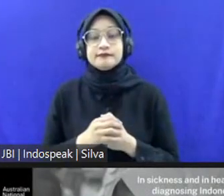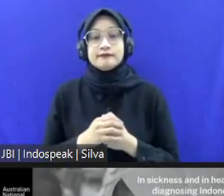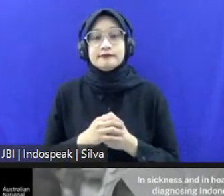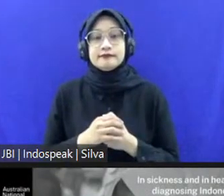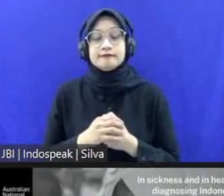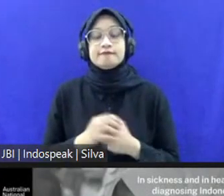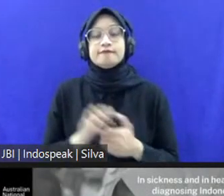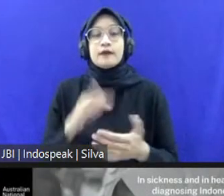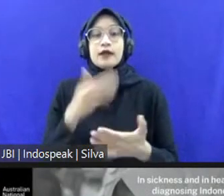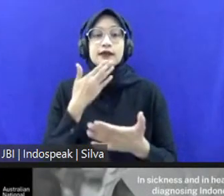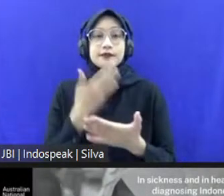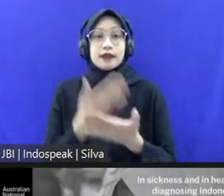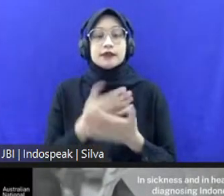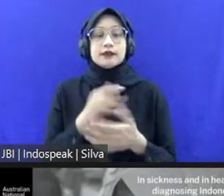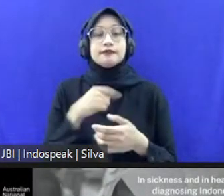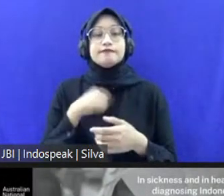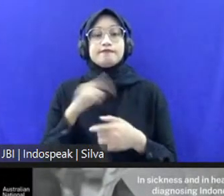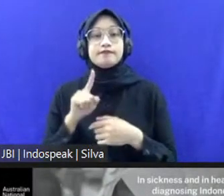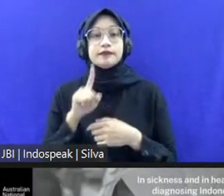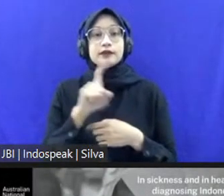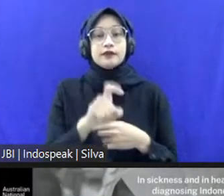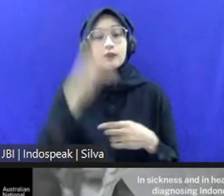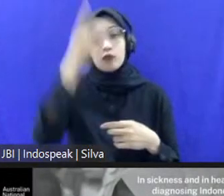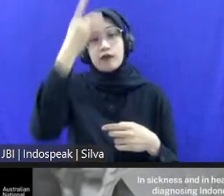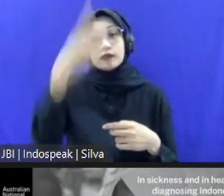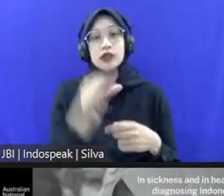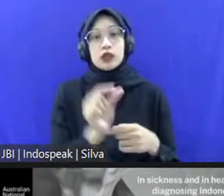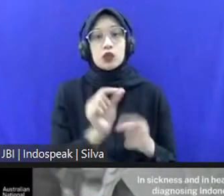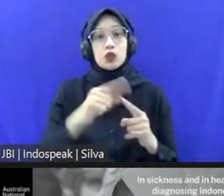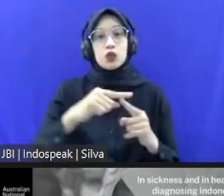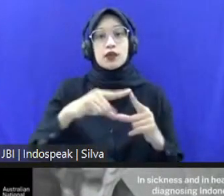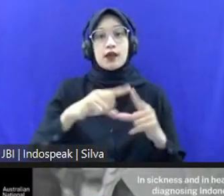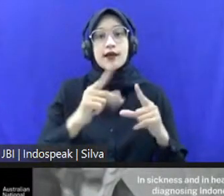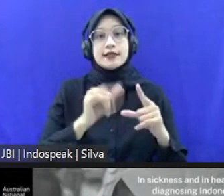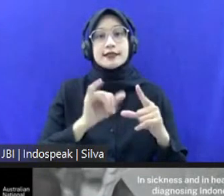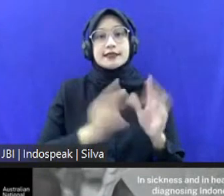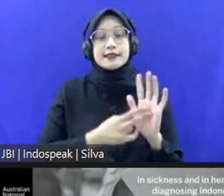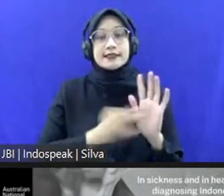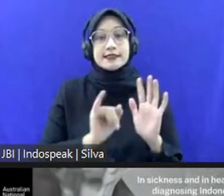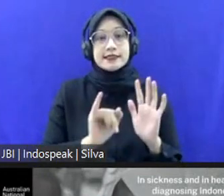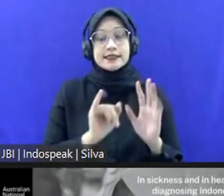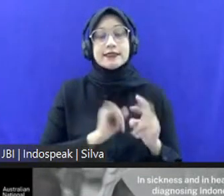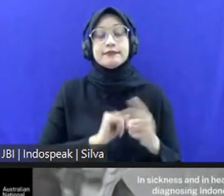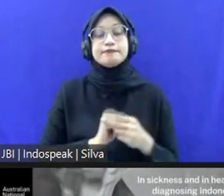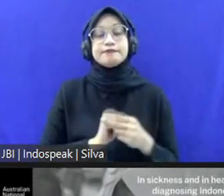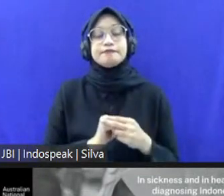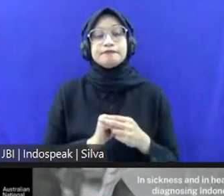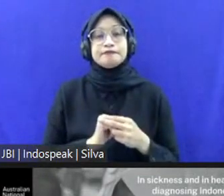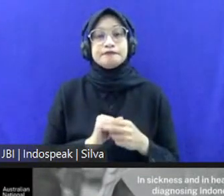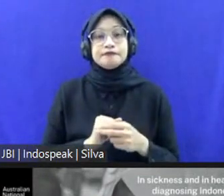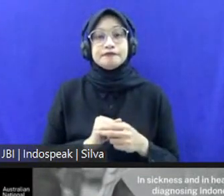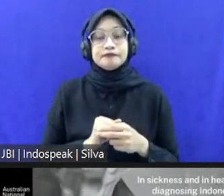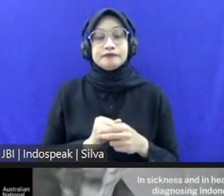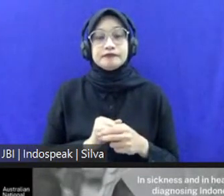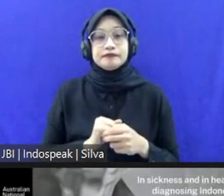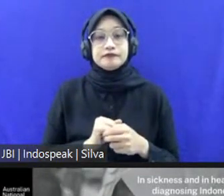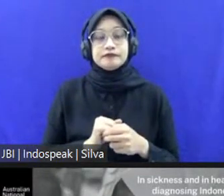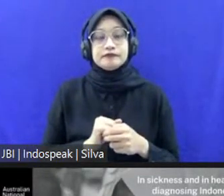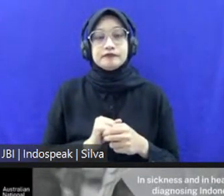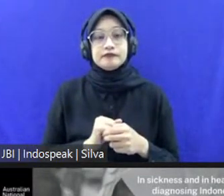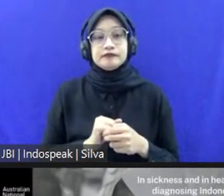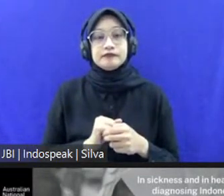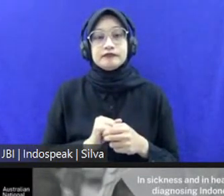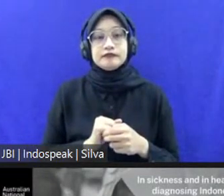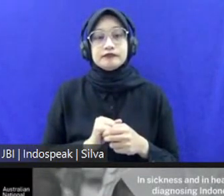opportunity. My question is for Professor Utarini. The question is that with this kind